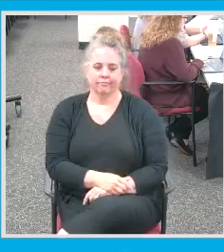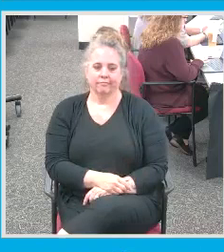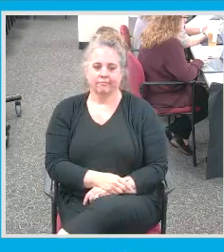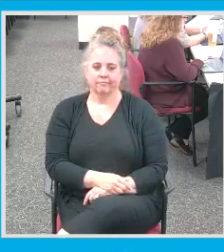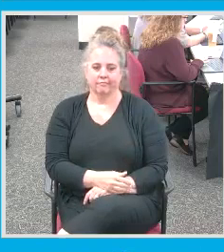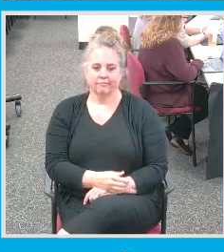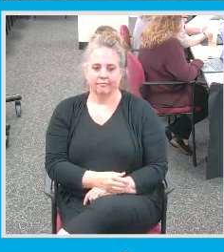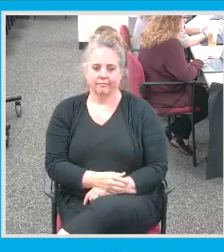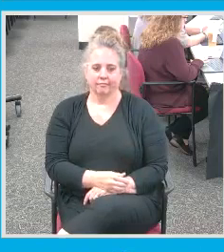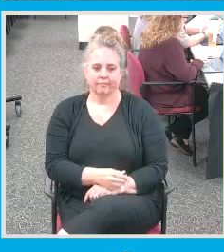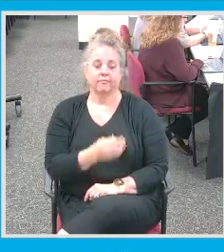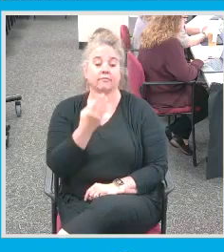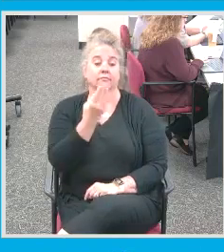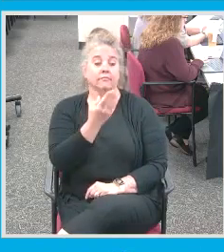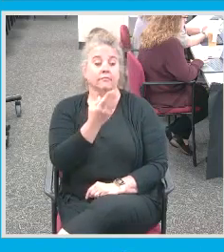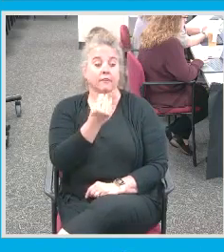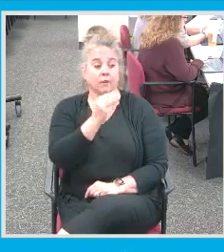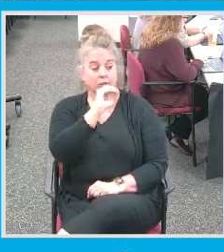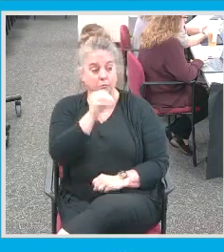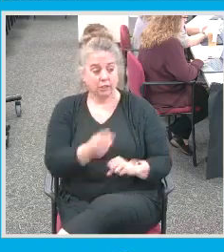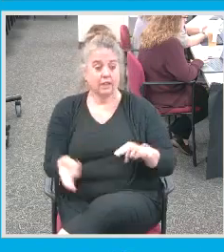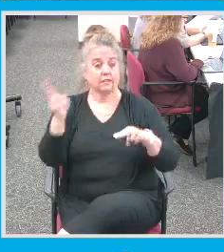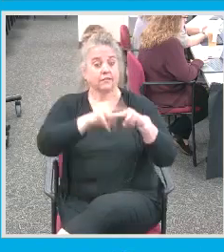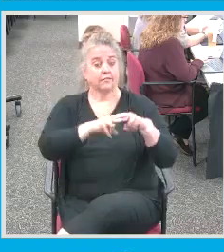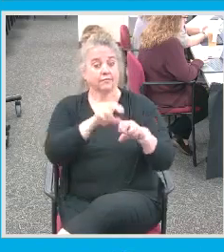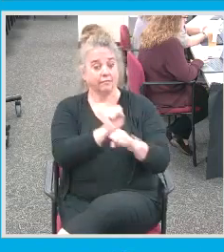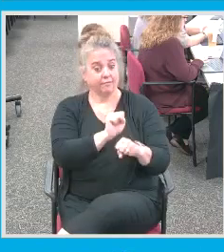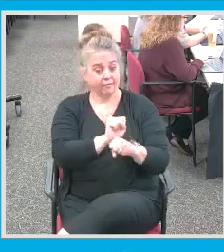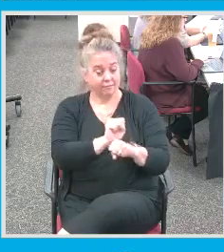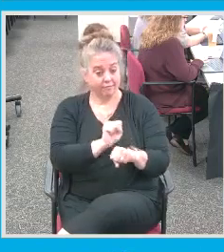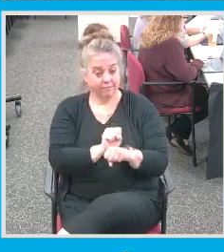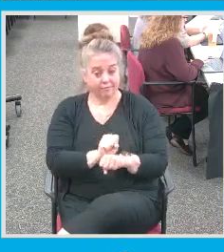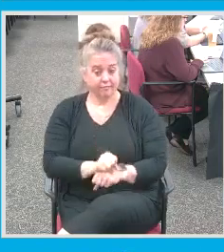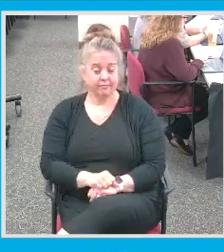our clients from the time they enrolled until the time they finished our program.